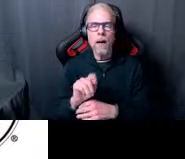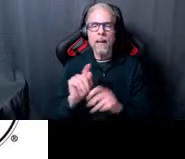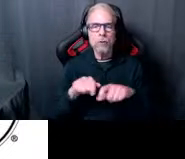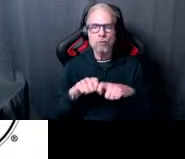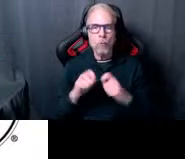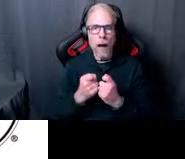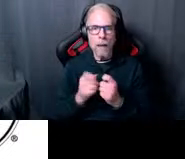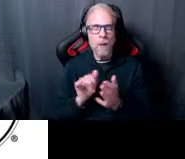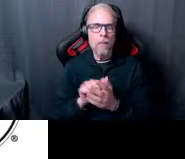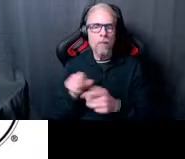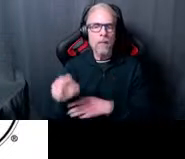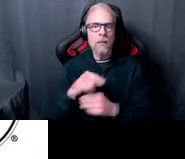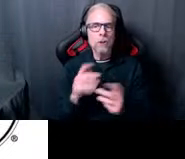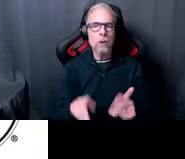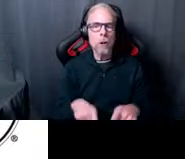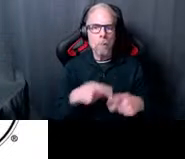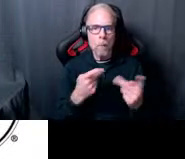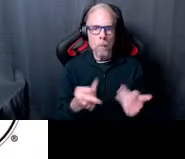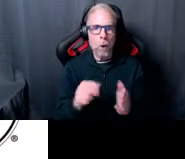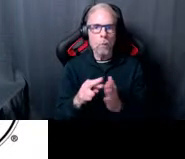the proposed rule updates.